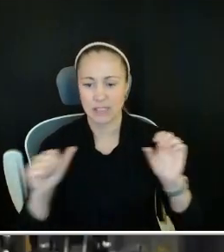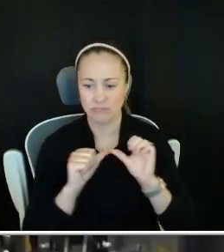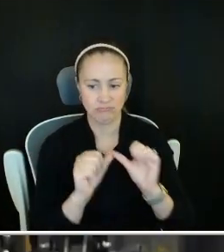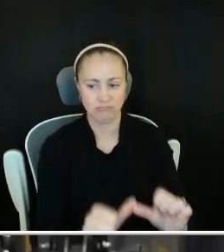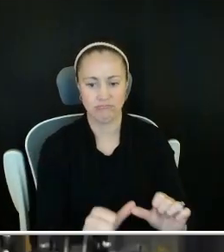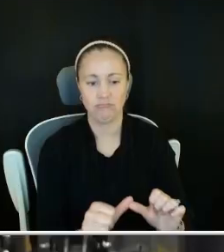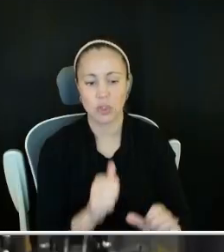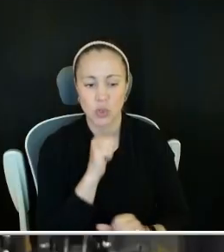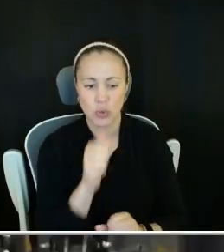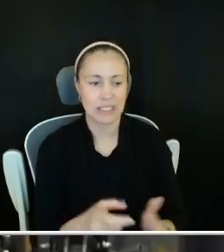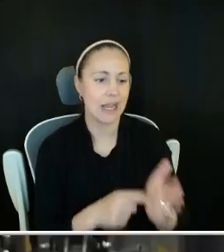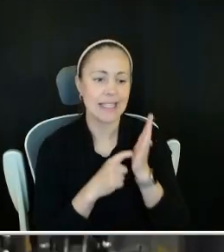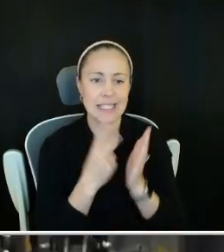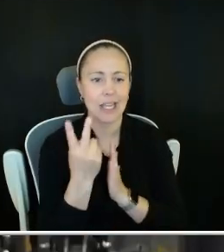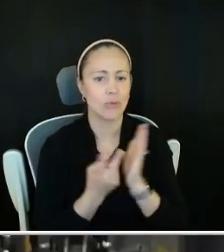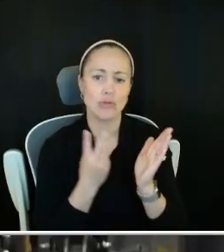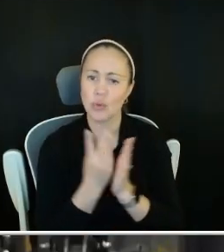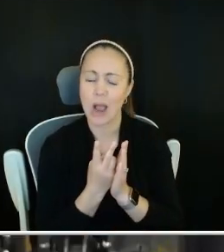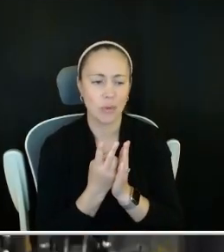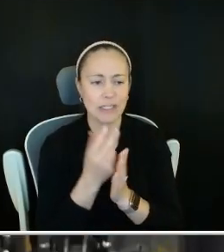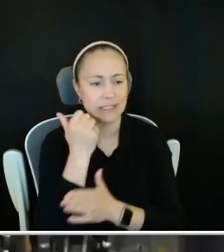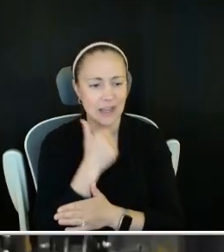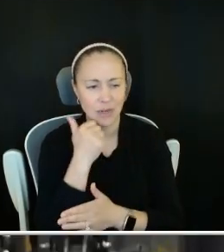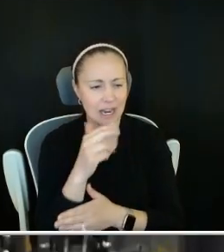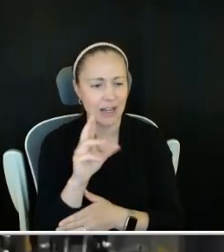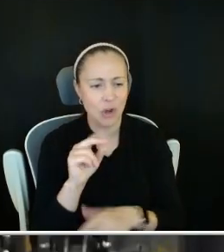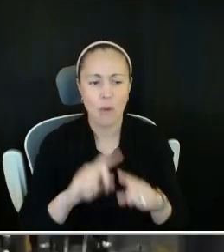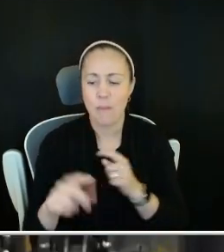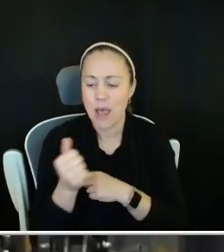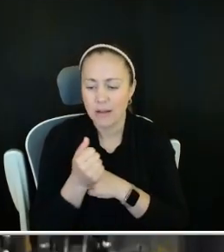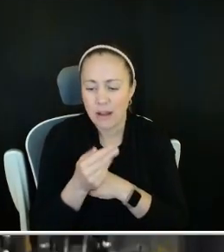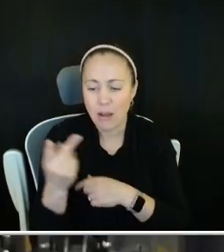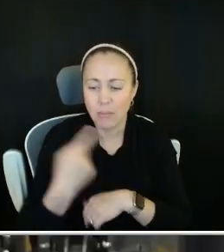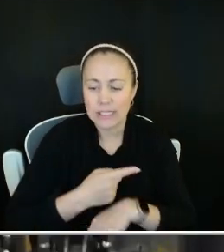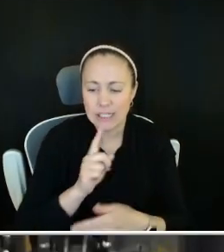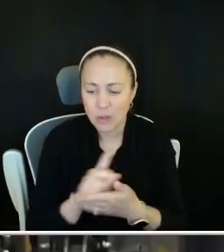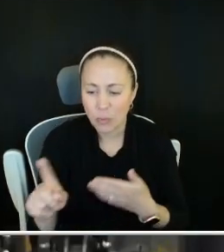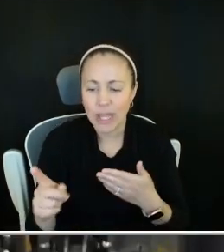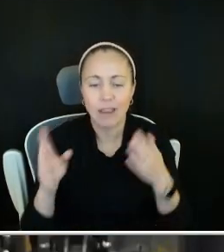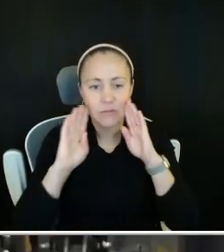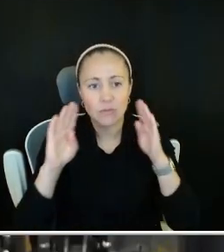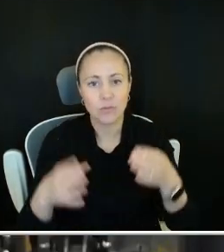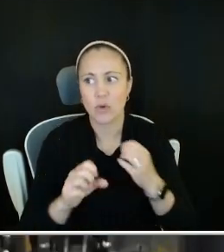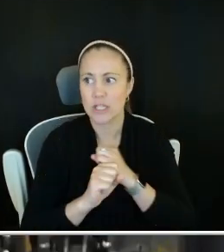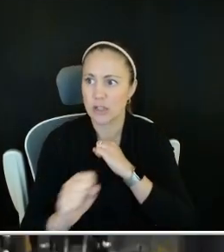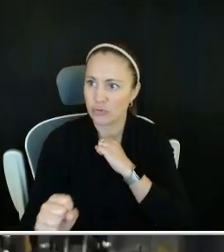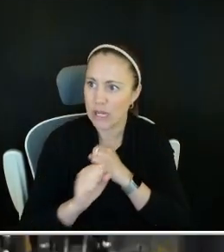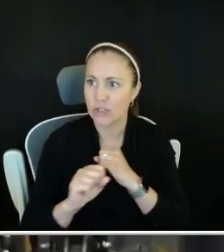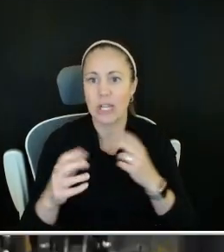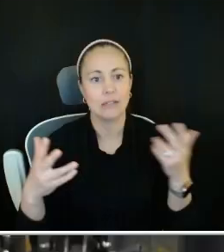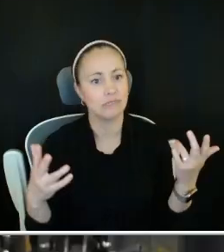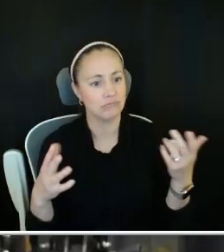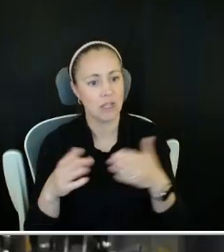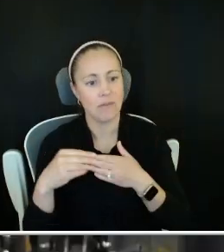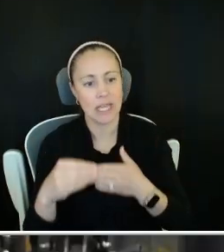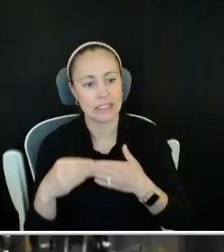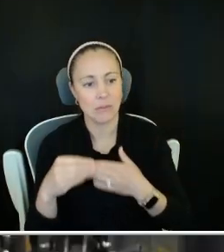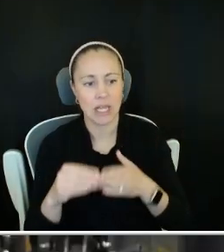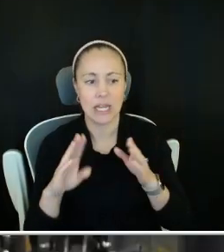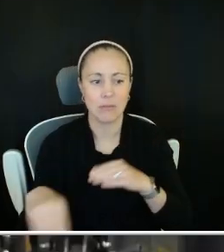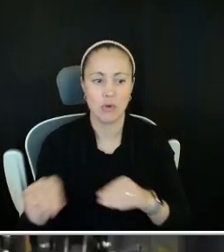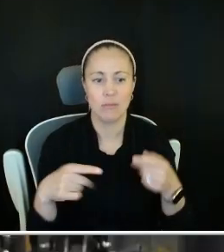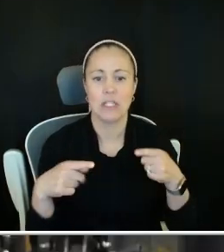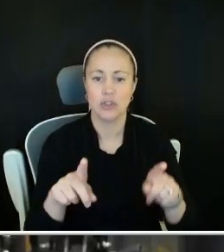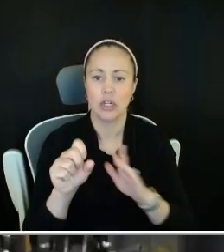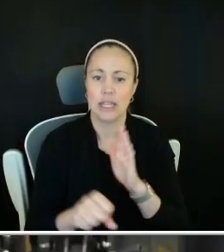hours a session, but doing a couple days a week of some strengthening and most days of the week doing some stretching and flexibility during the season can